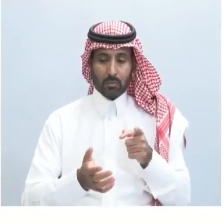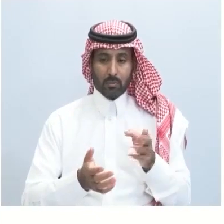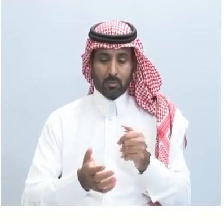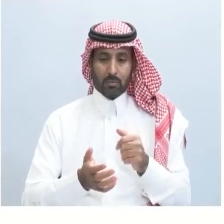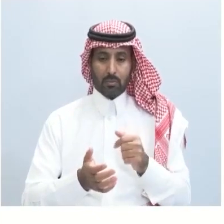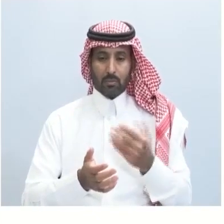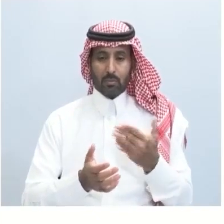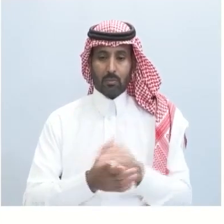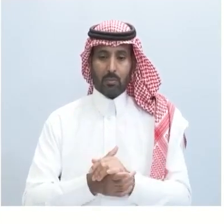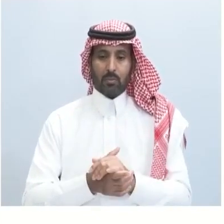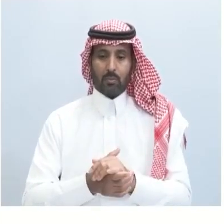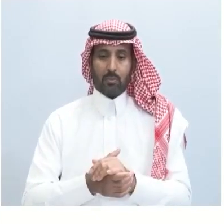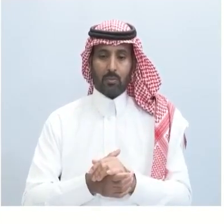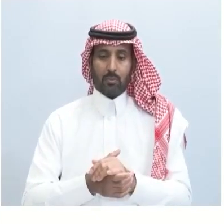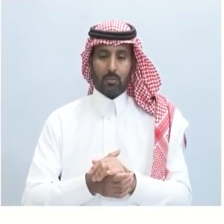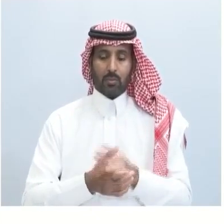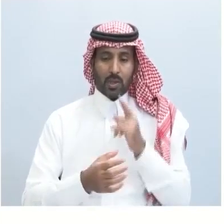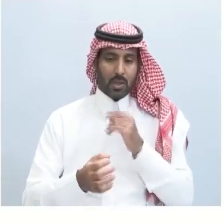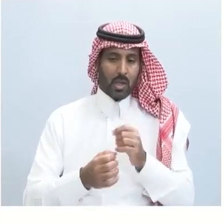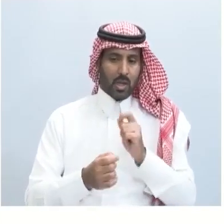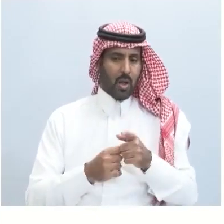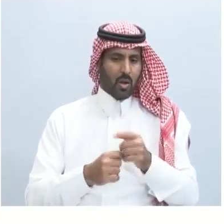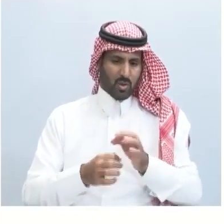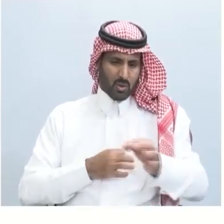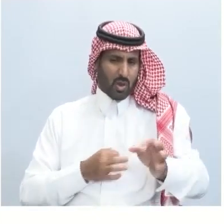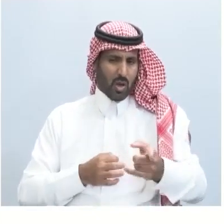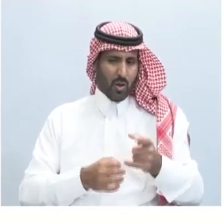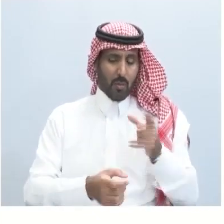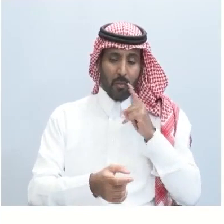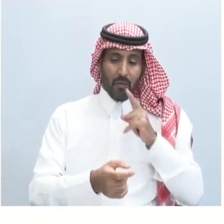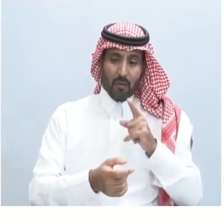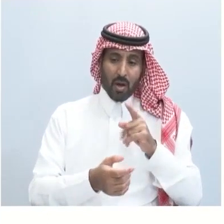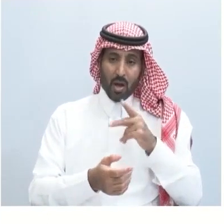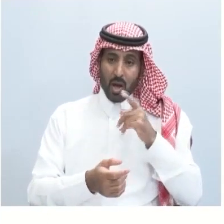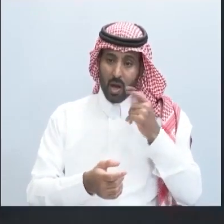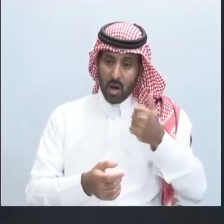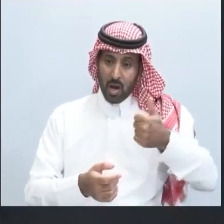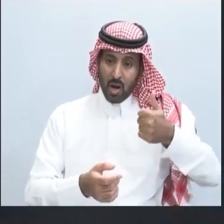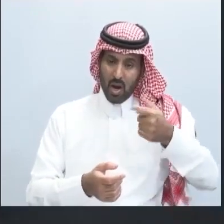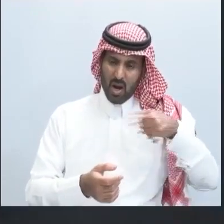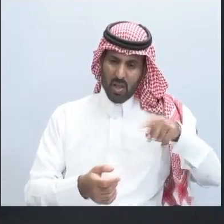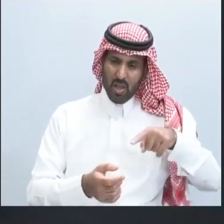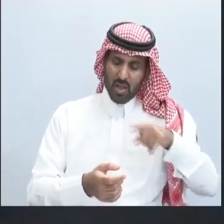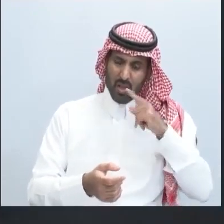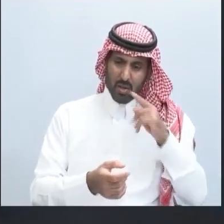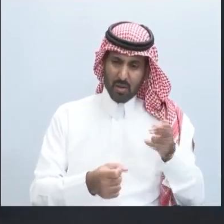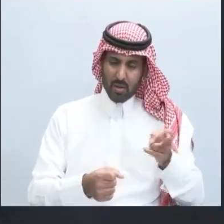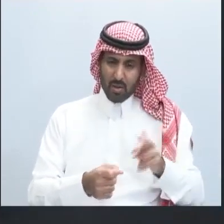pushed by hand. How long are penalties? If there's a penalty, how long is the